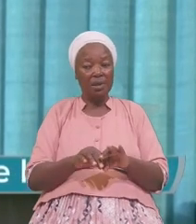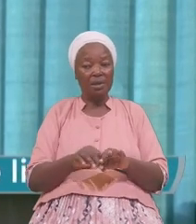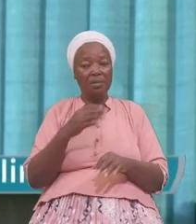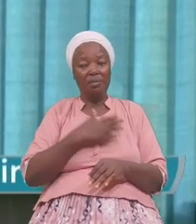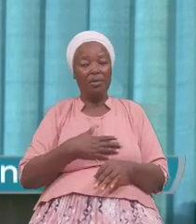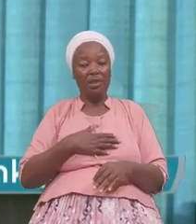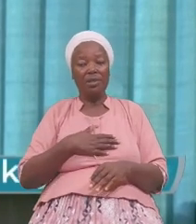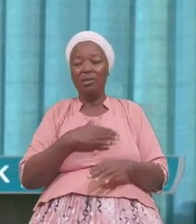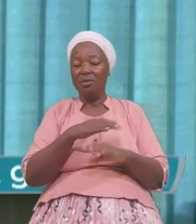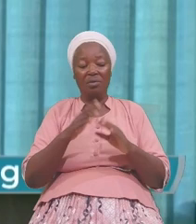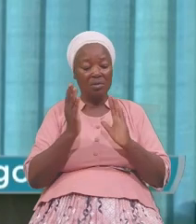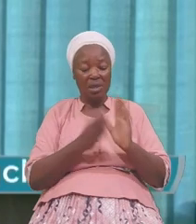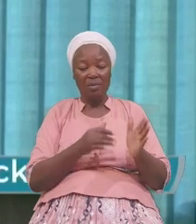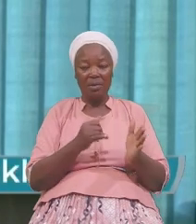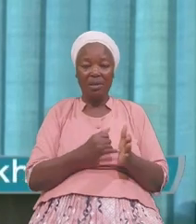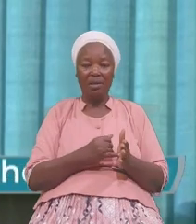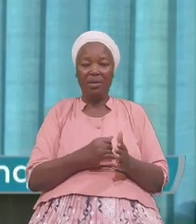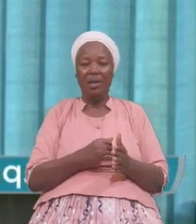it.